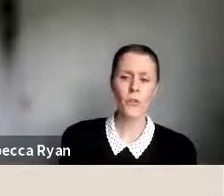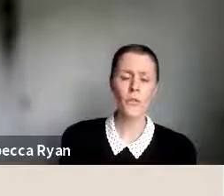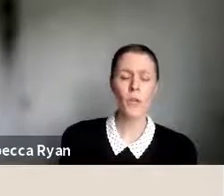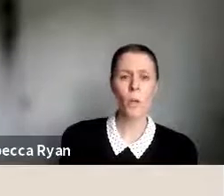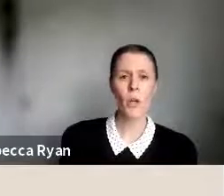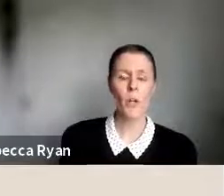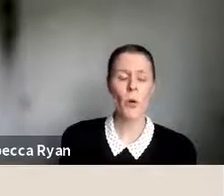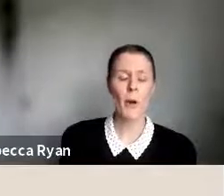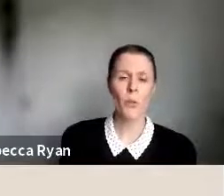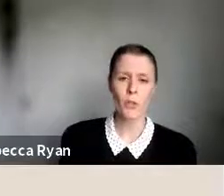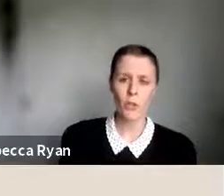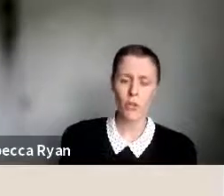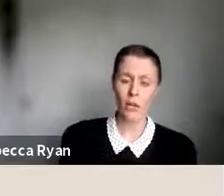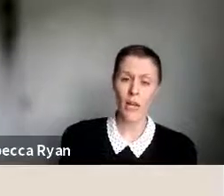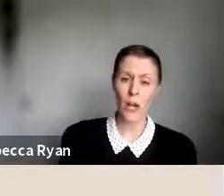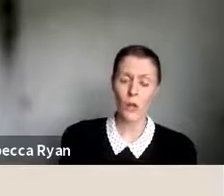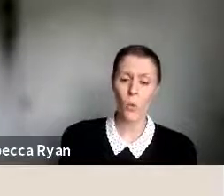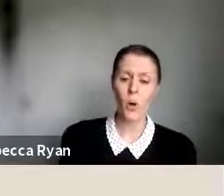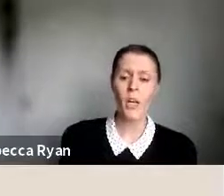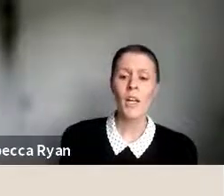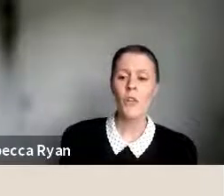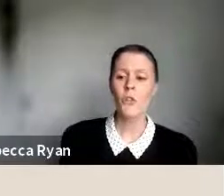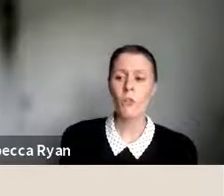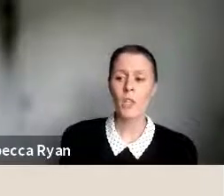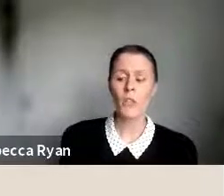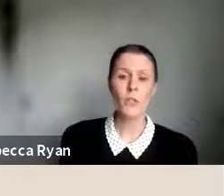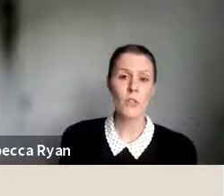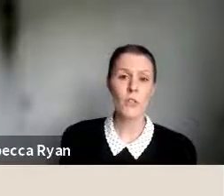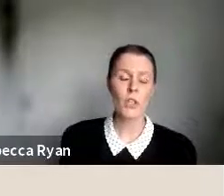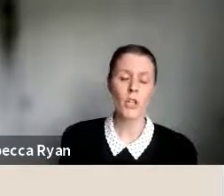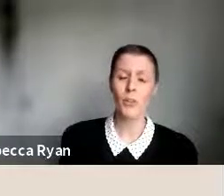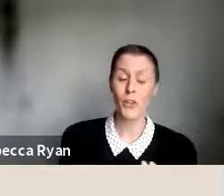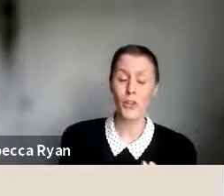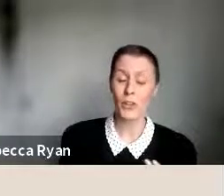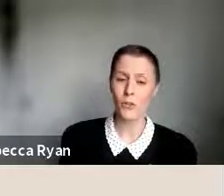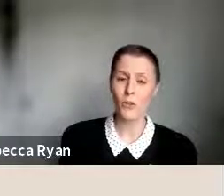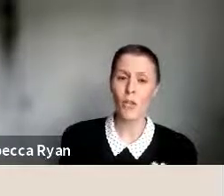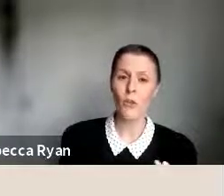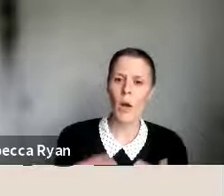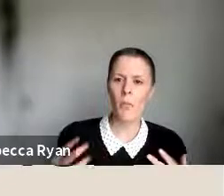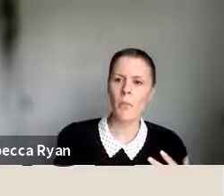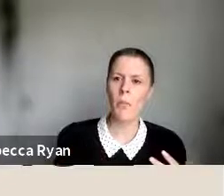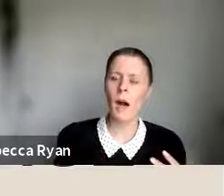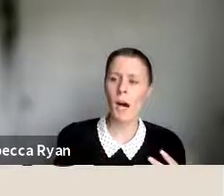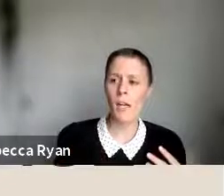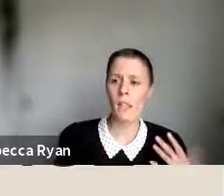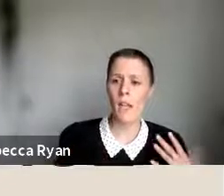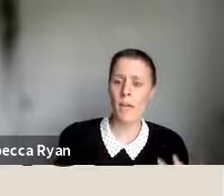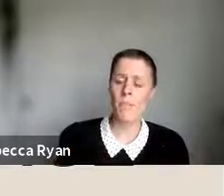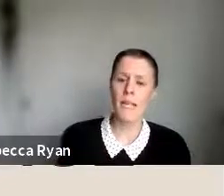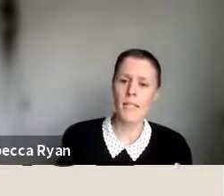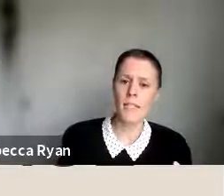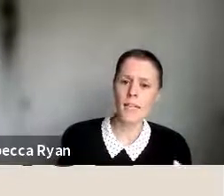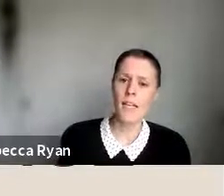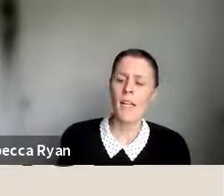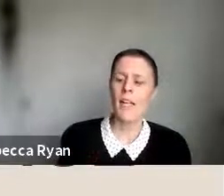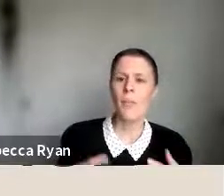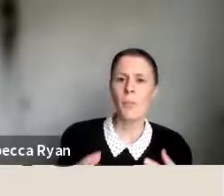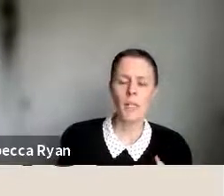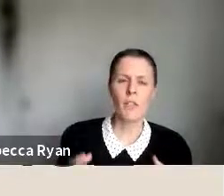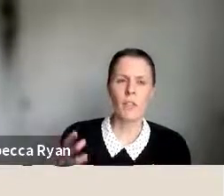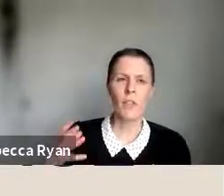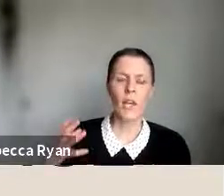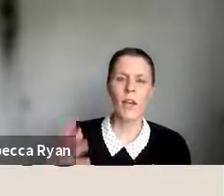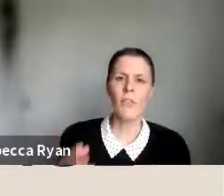urge those of you that want to know about clinical trials and how they work to really do research on them, because I think why was it a pause and not a mandate?